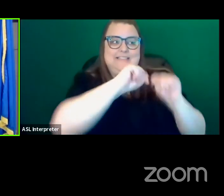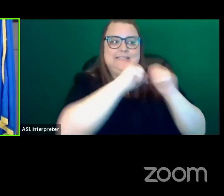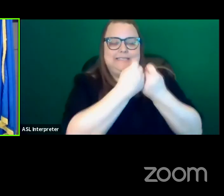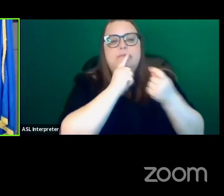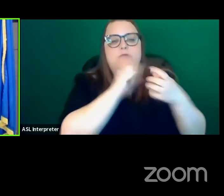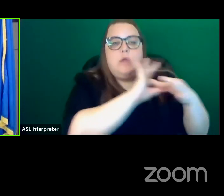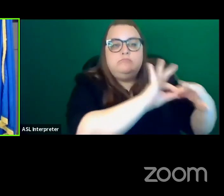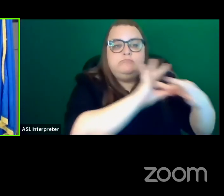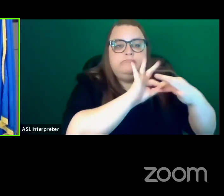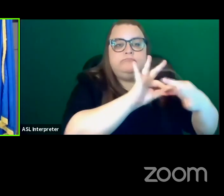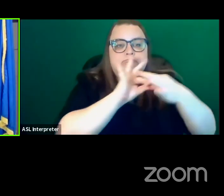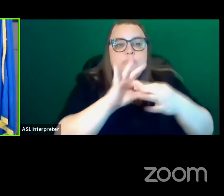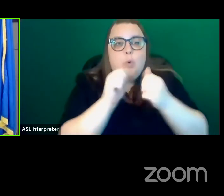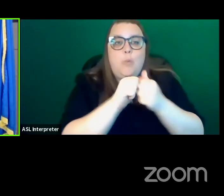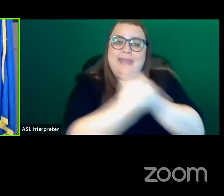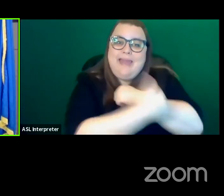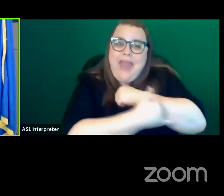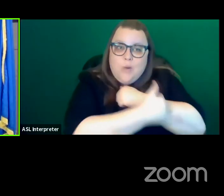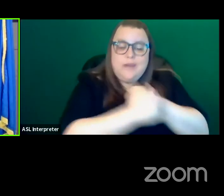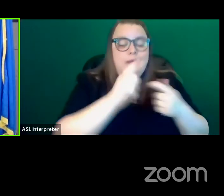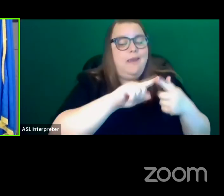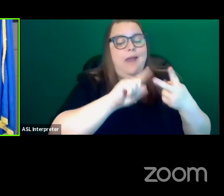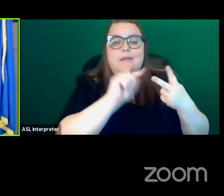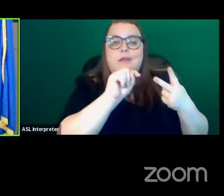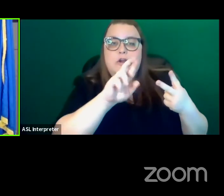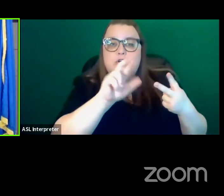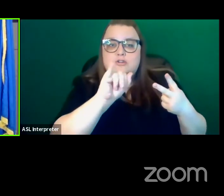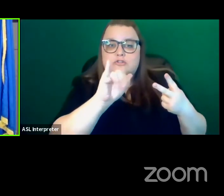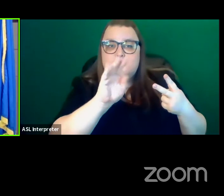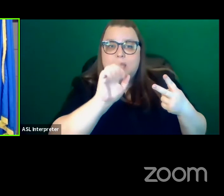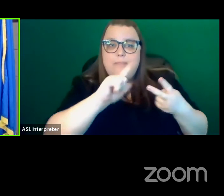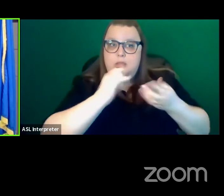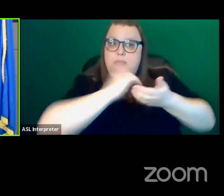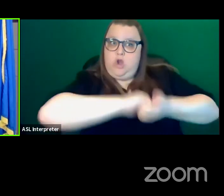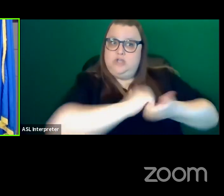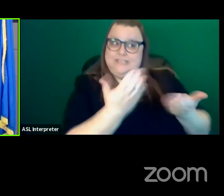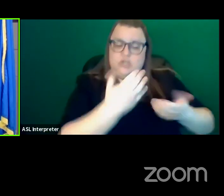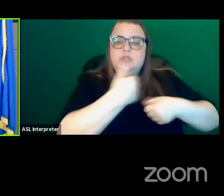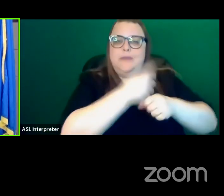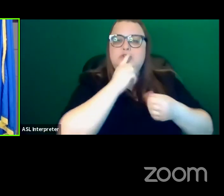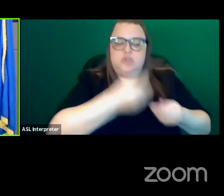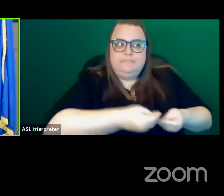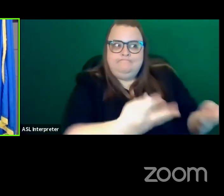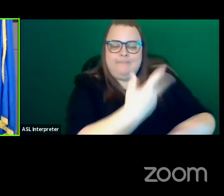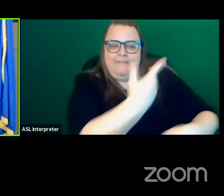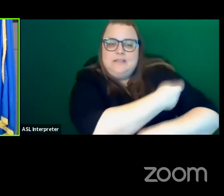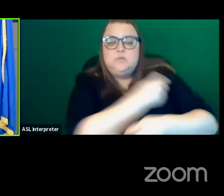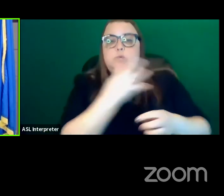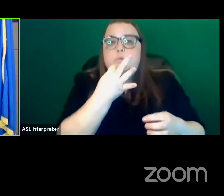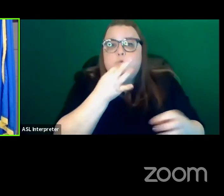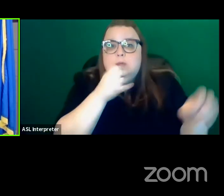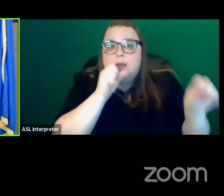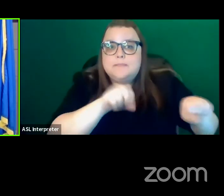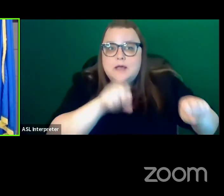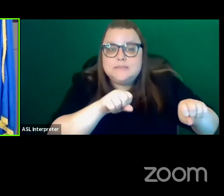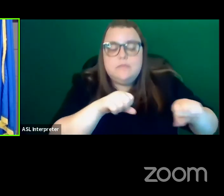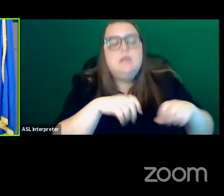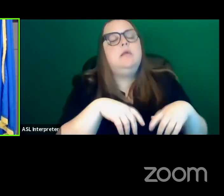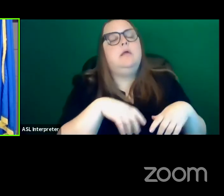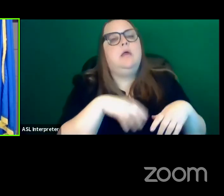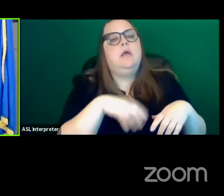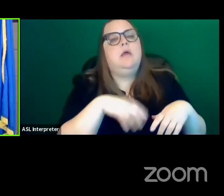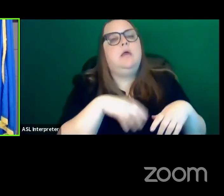and tribal partners in the state to ensure that allocations are distributed as quickly as possible with as much support as the